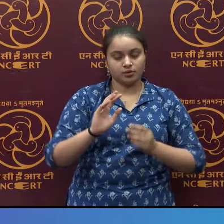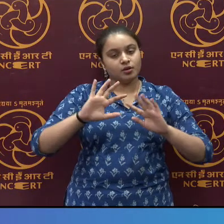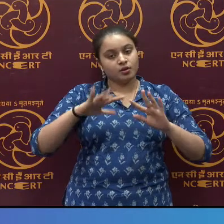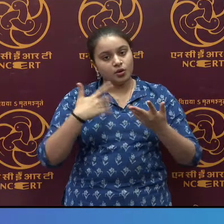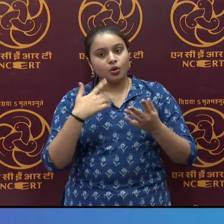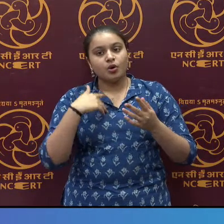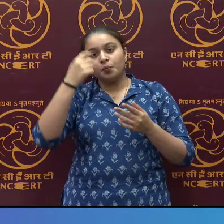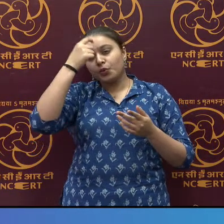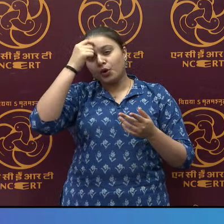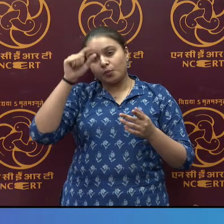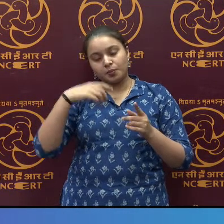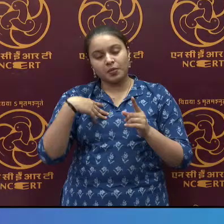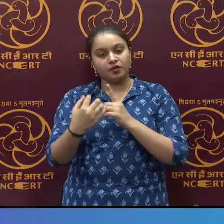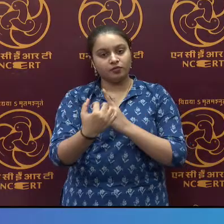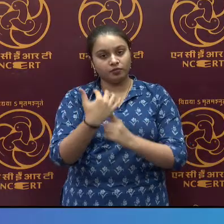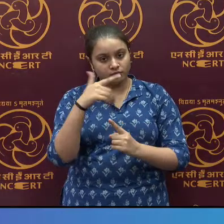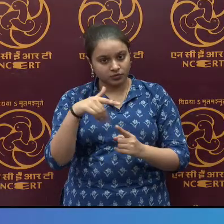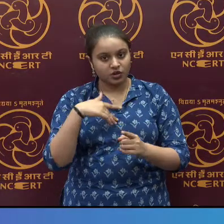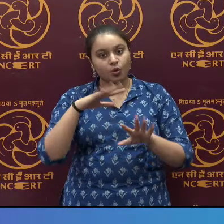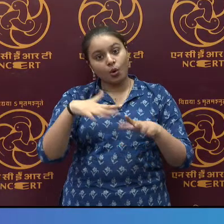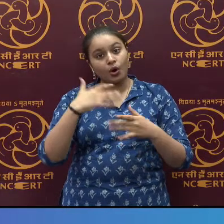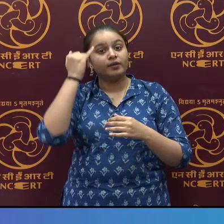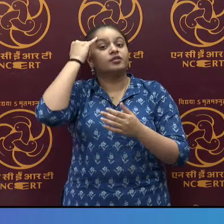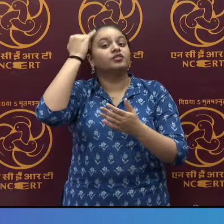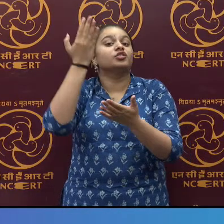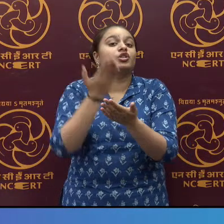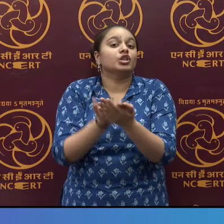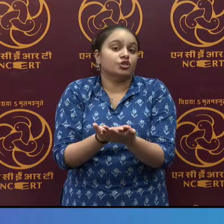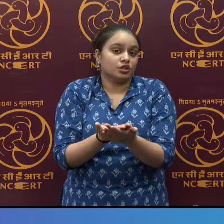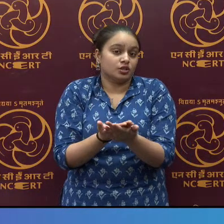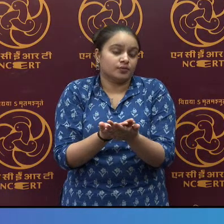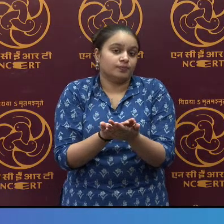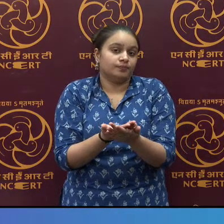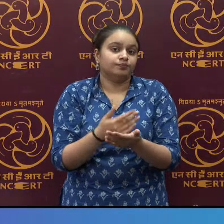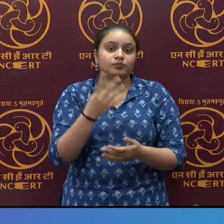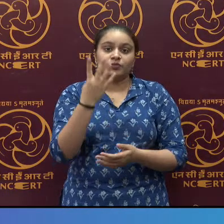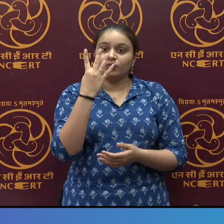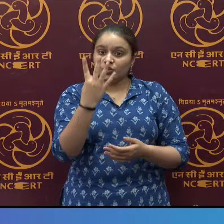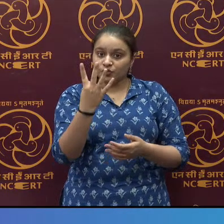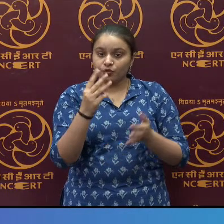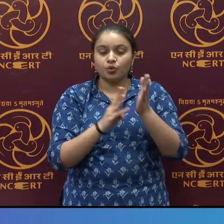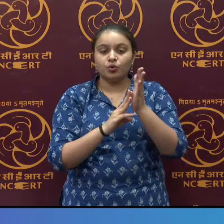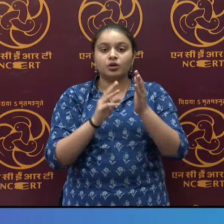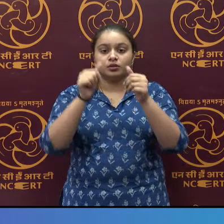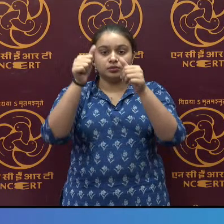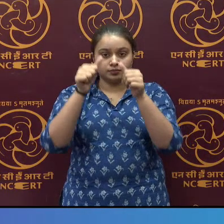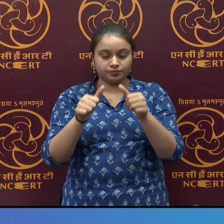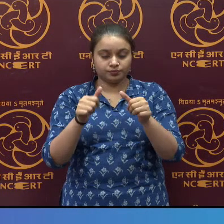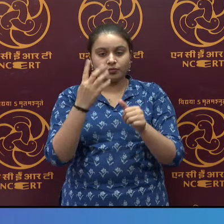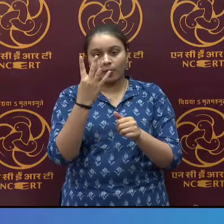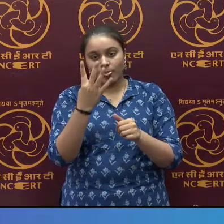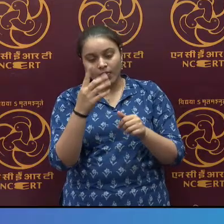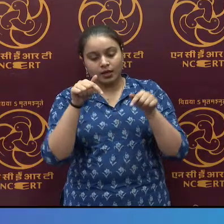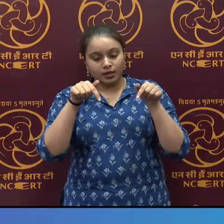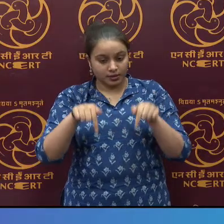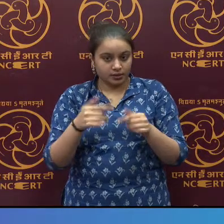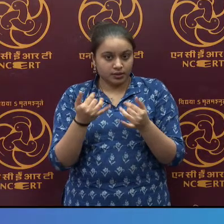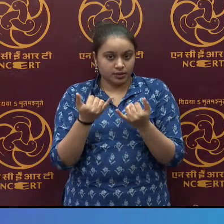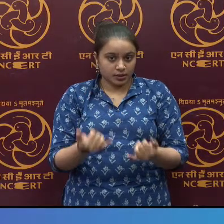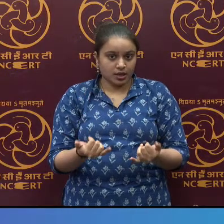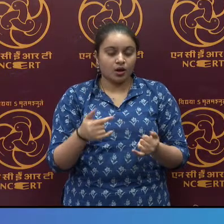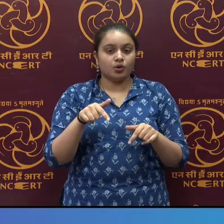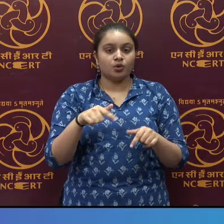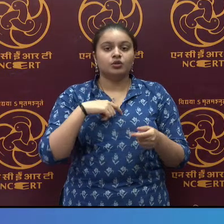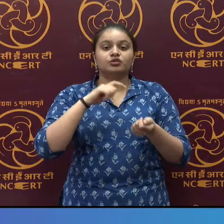and suggestions for putting an end to it. So now here it is written 4 marks, earlier it was written 4 marks, now it has